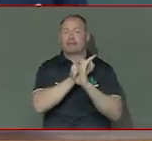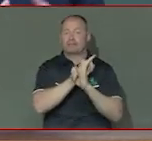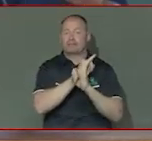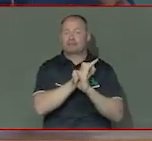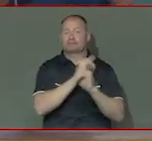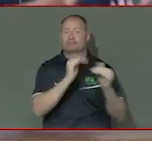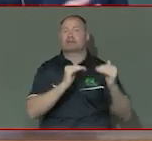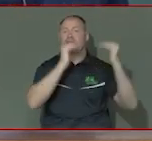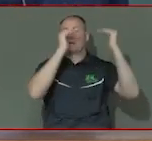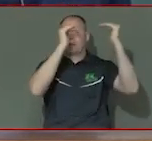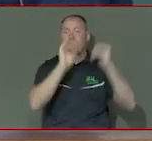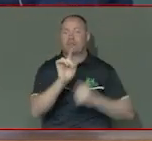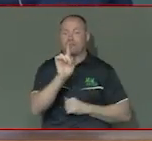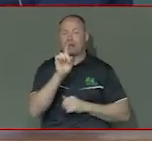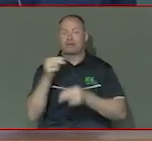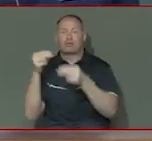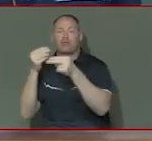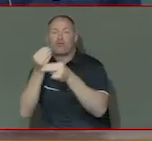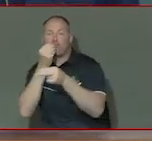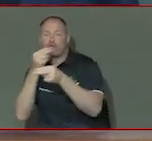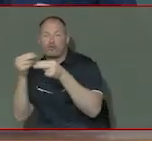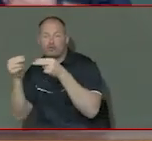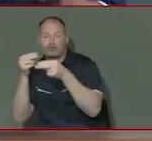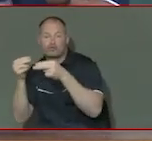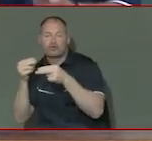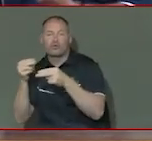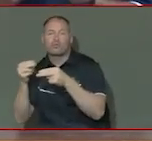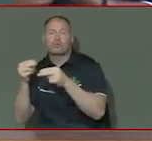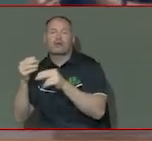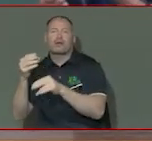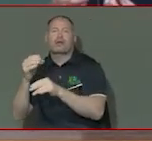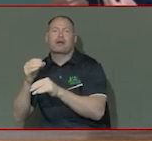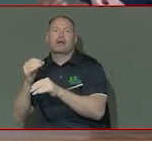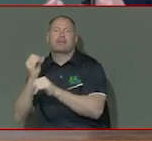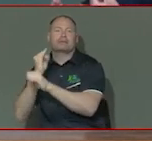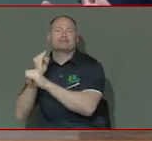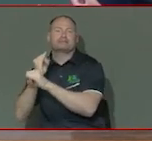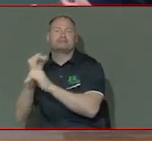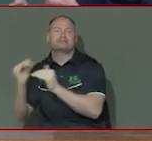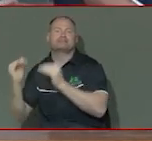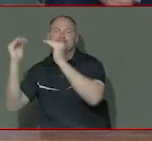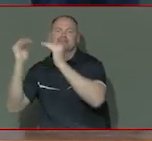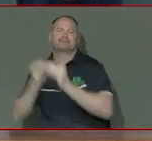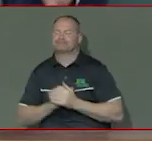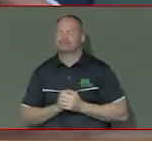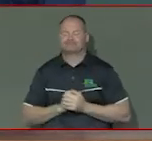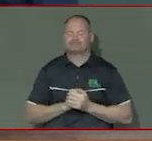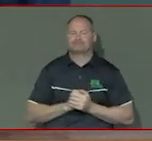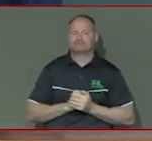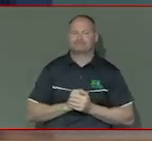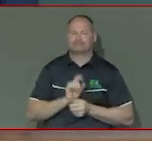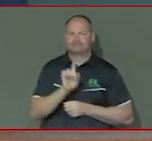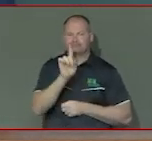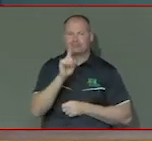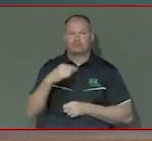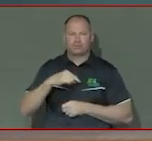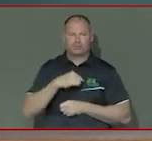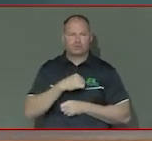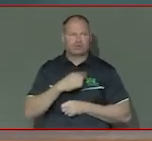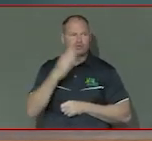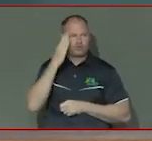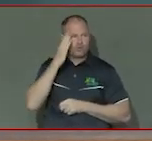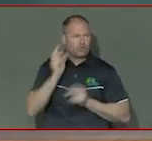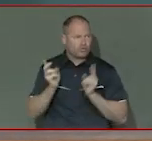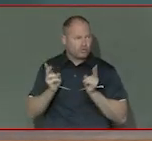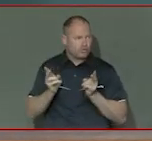grocery shop, the value will not be so high. All right. So therefore, we can't use the norm anymore, but we keep that in our heads that we want